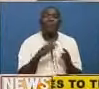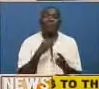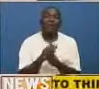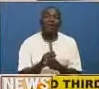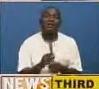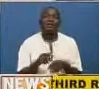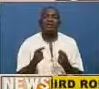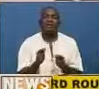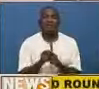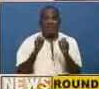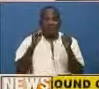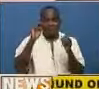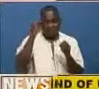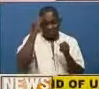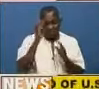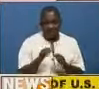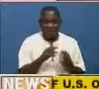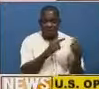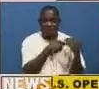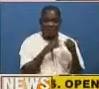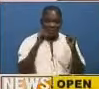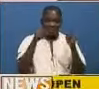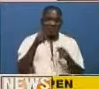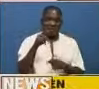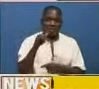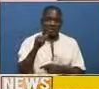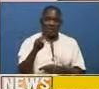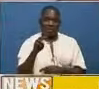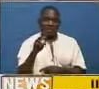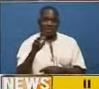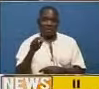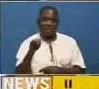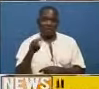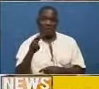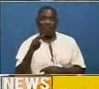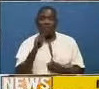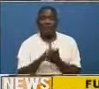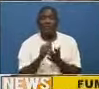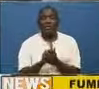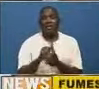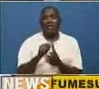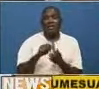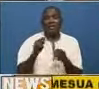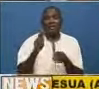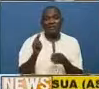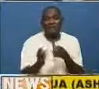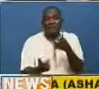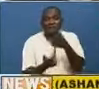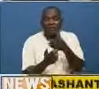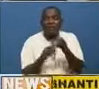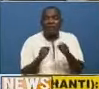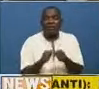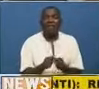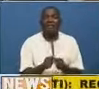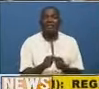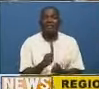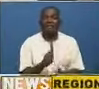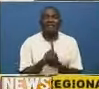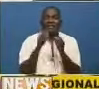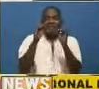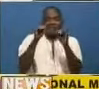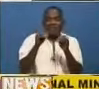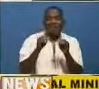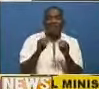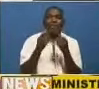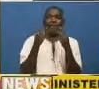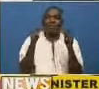over. Education Minister Dr. Yao Osei Edichum said the use of technology will revolutionize teaching